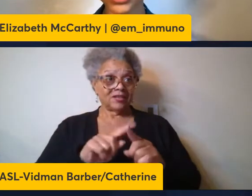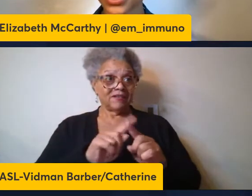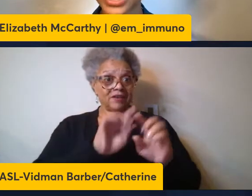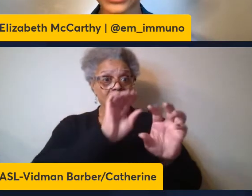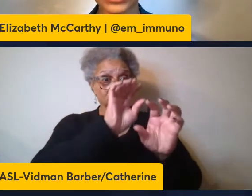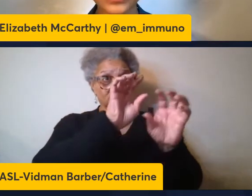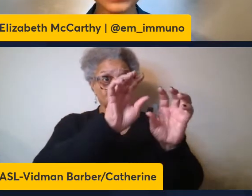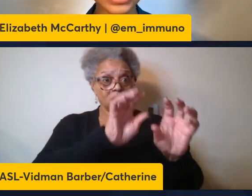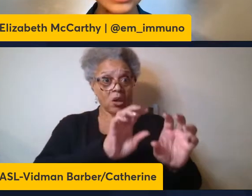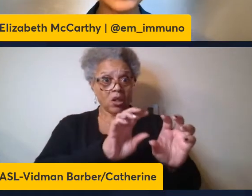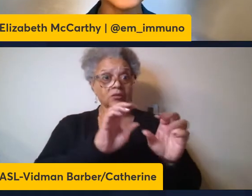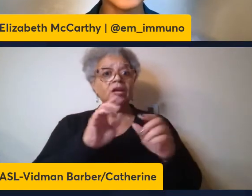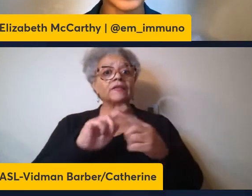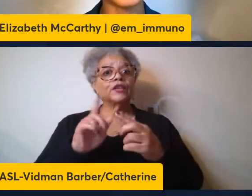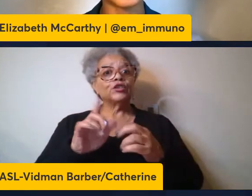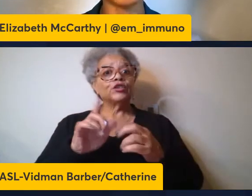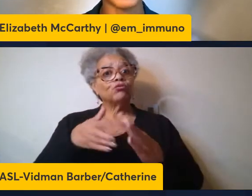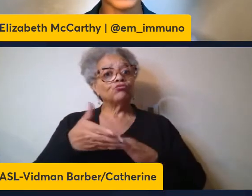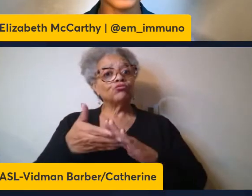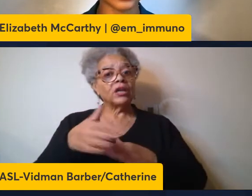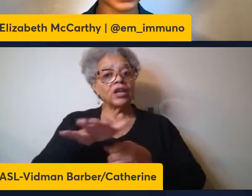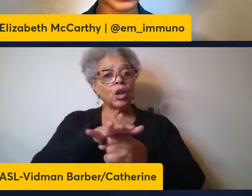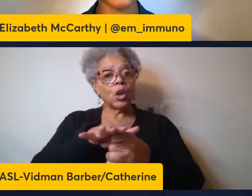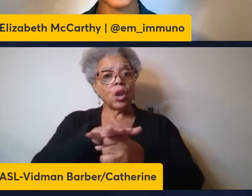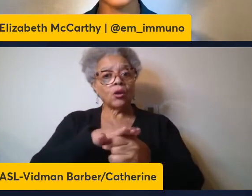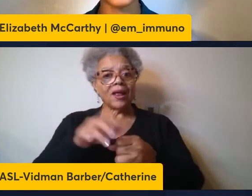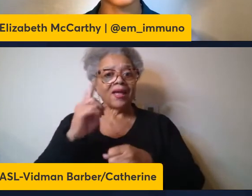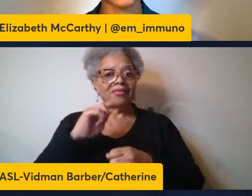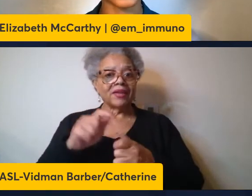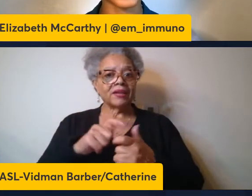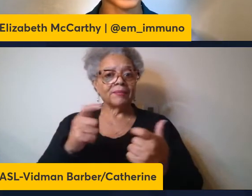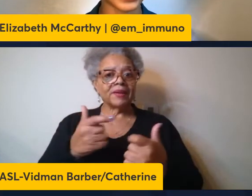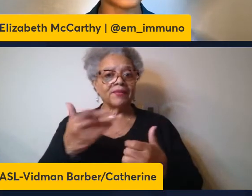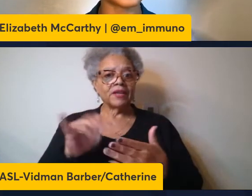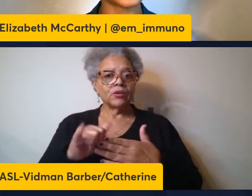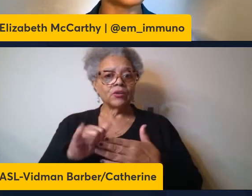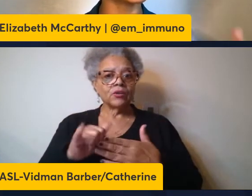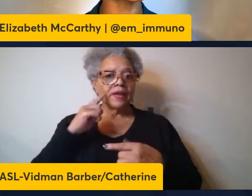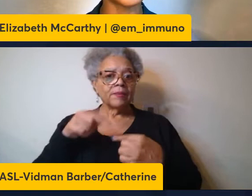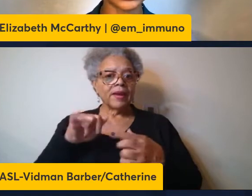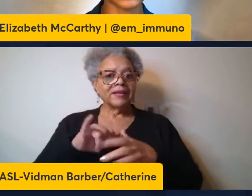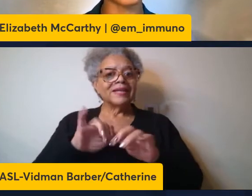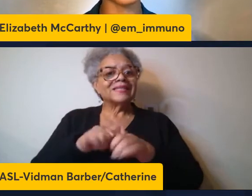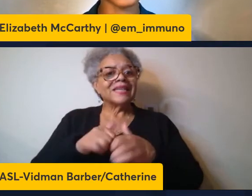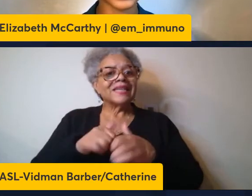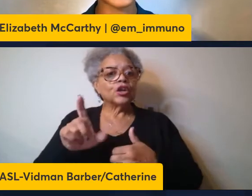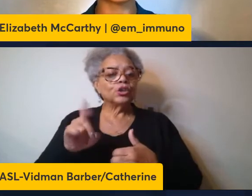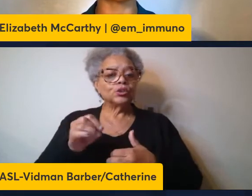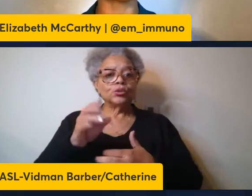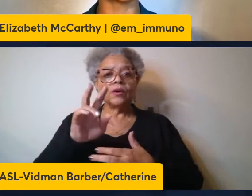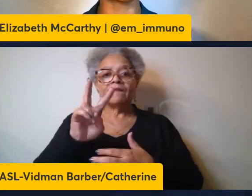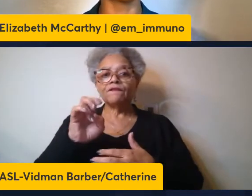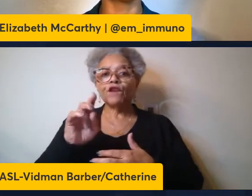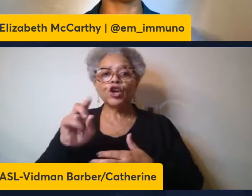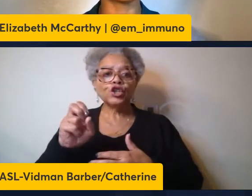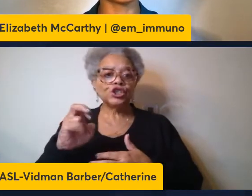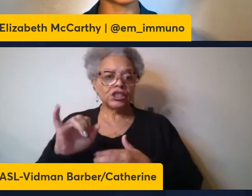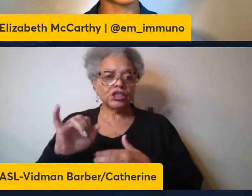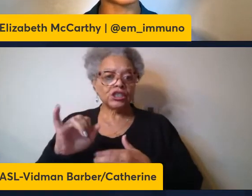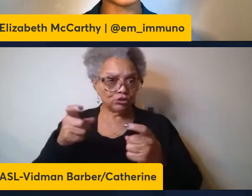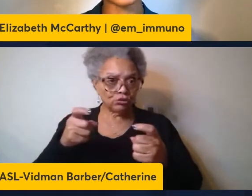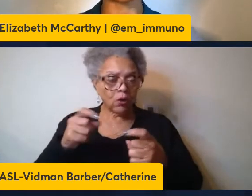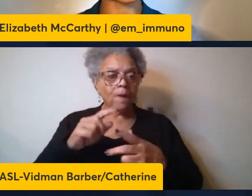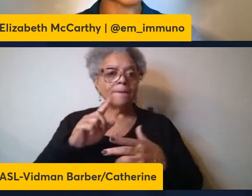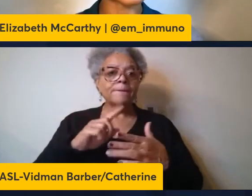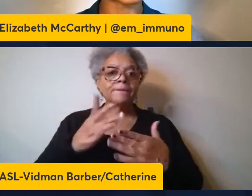code that you're just running locally, I think a big thing we think about is sort of like how to do version control on things. And so maybe